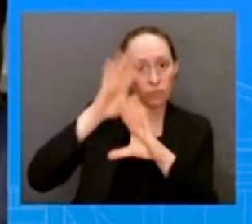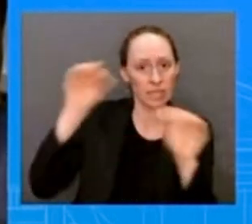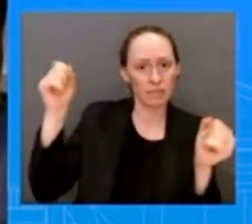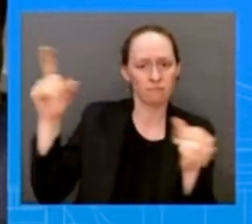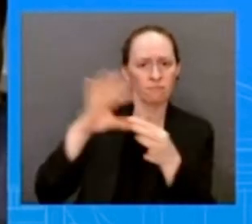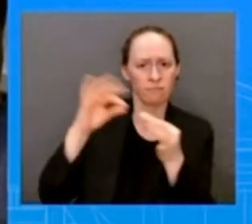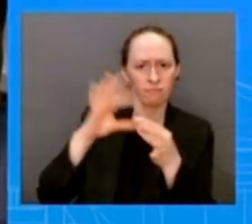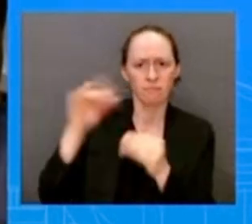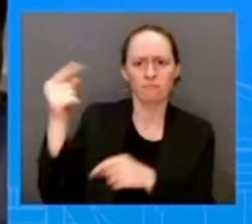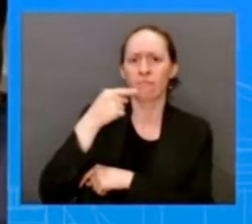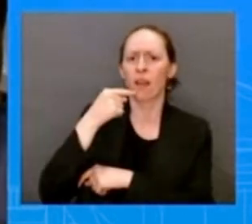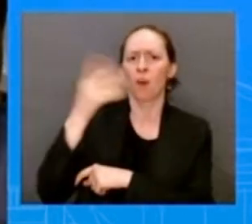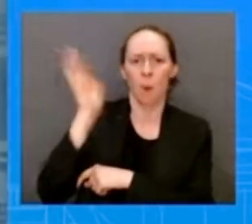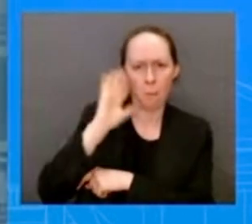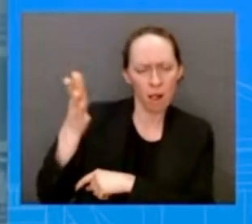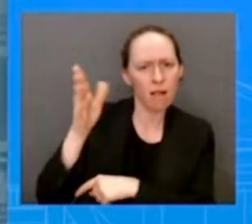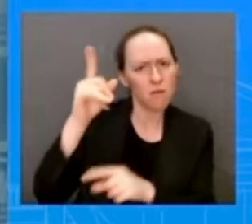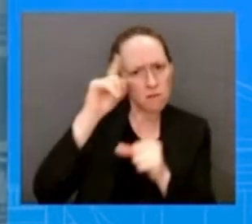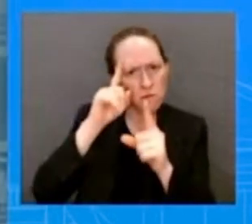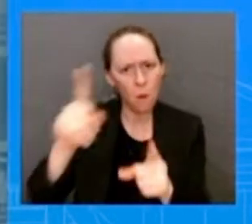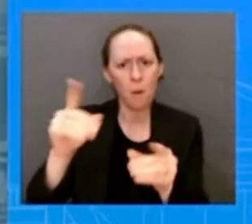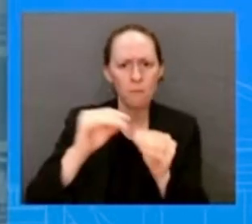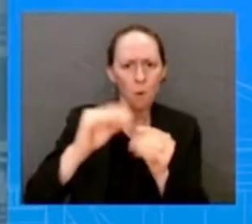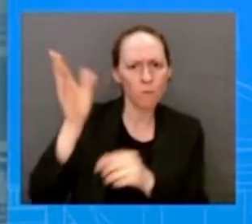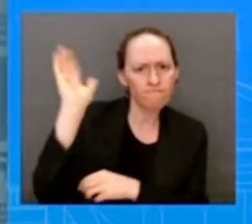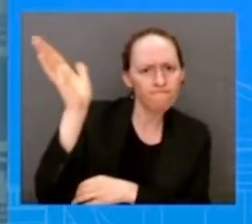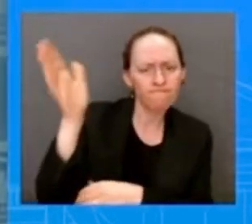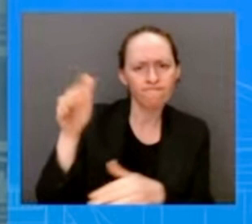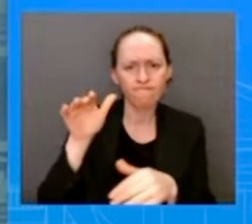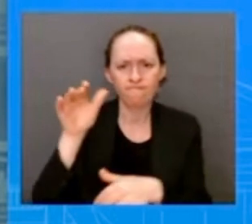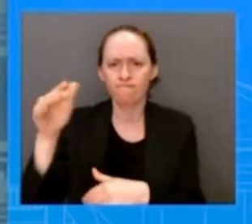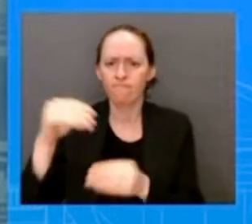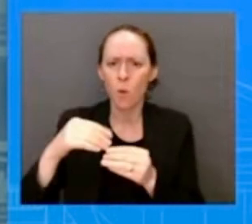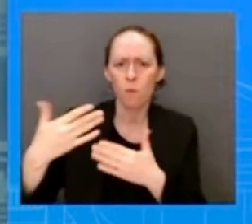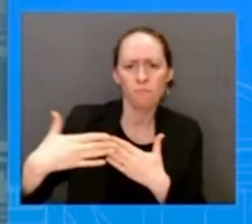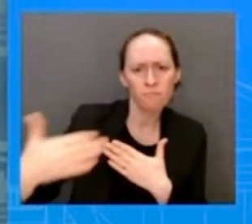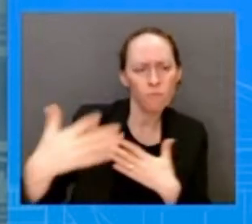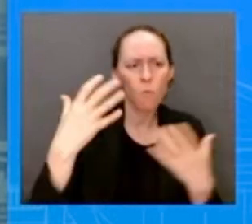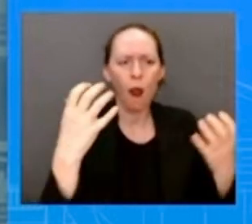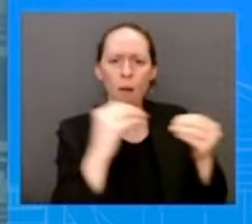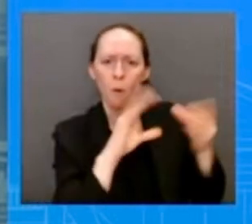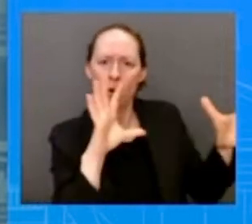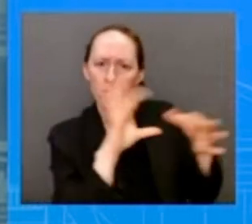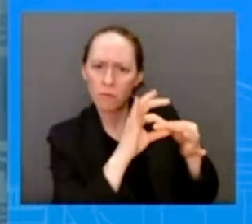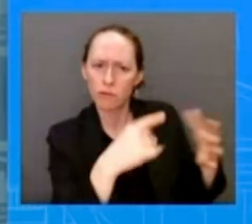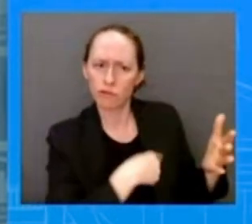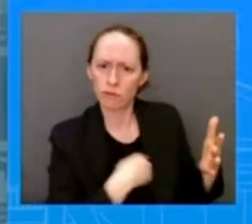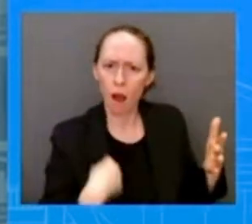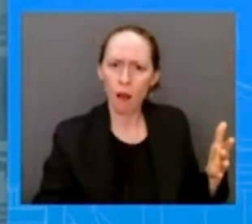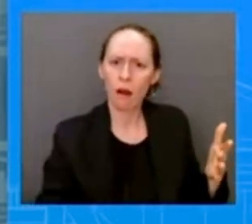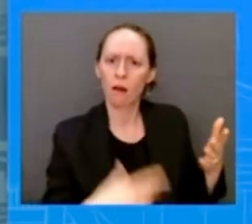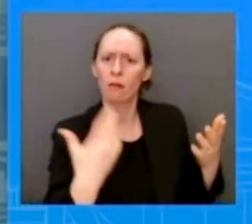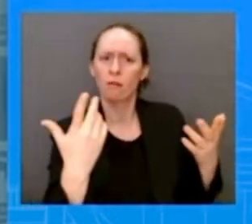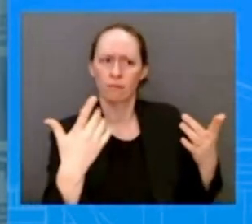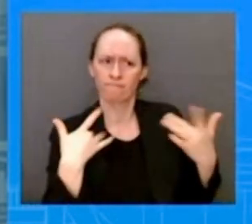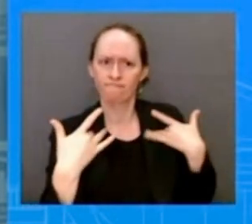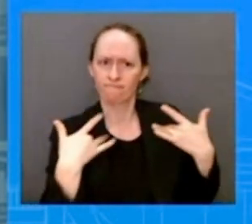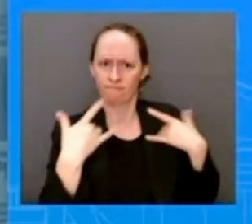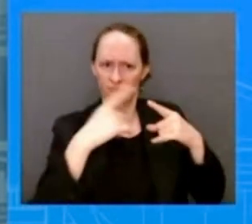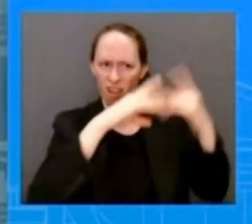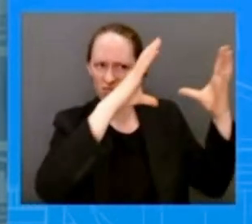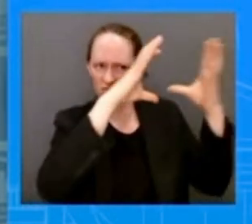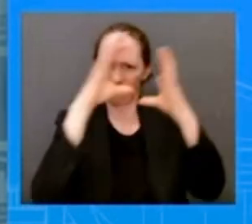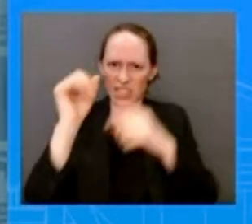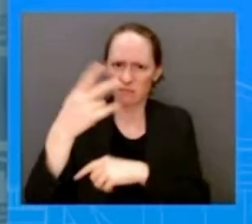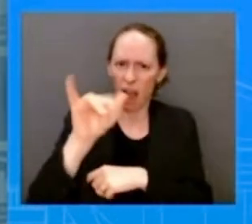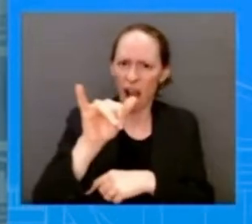When would that take place? No formal outreach that I'm aware of, Peter, and no call on the schedule. Okay, then just one last one to punctuate. Several